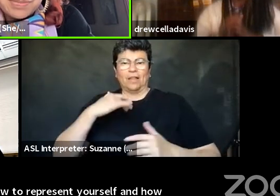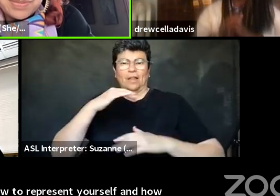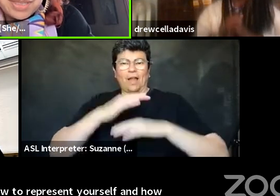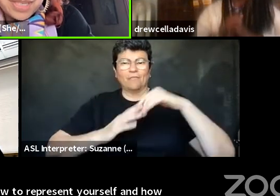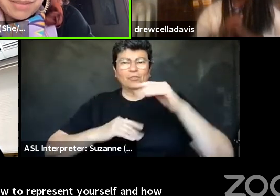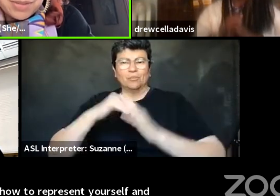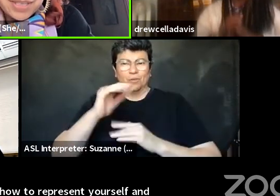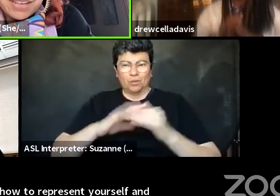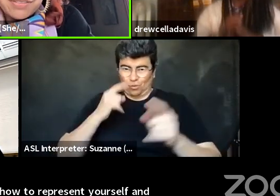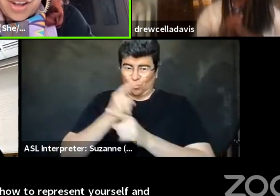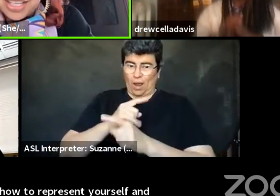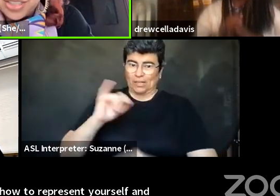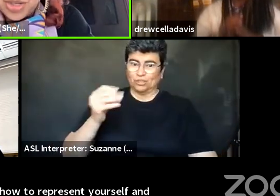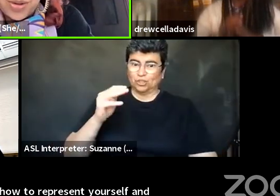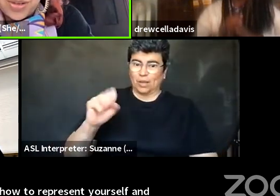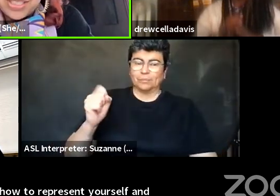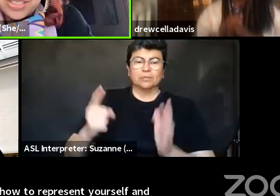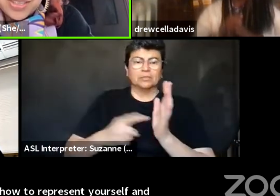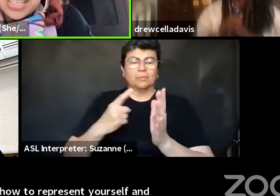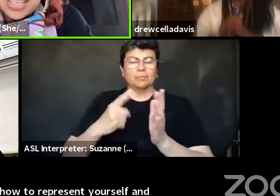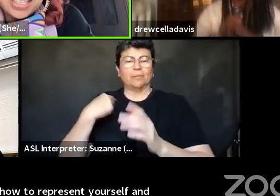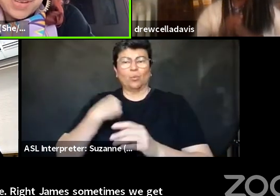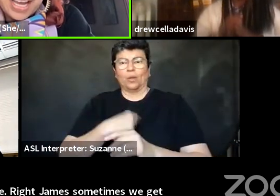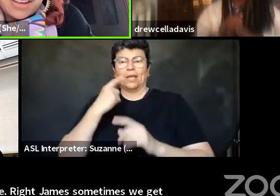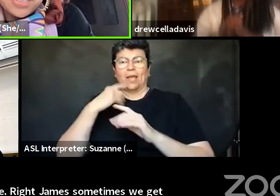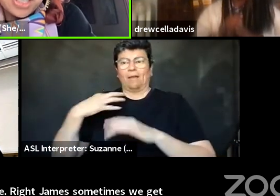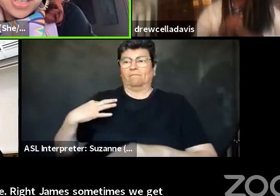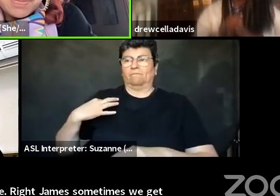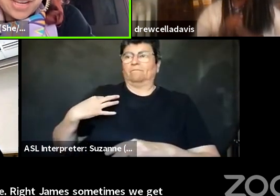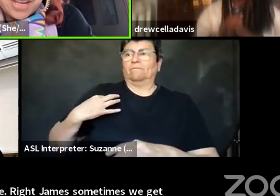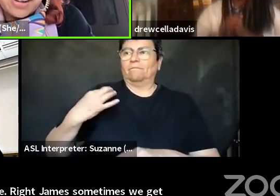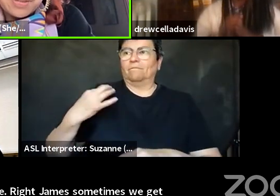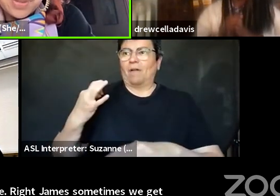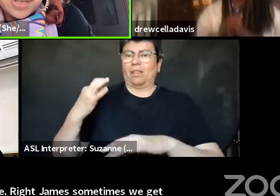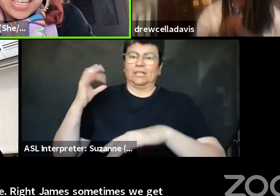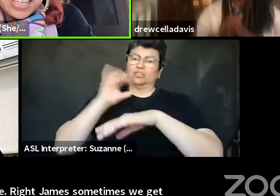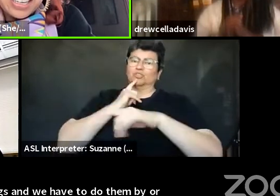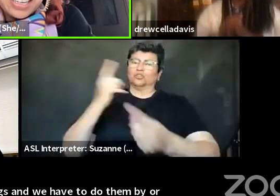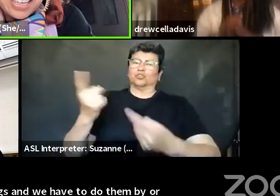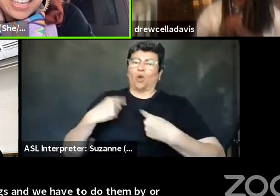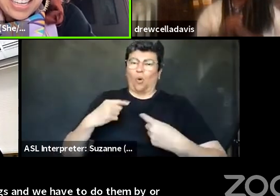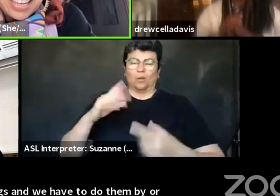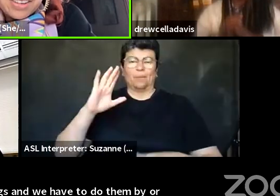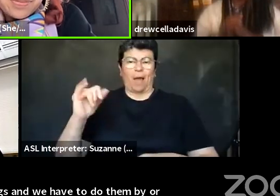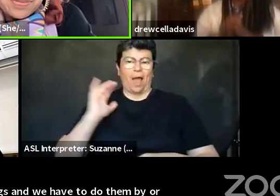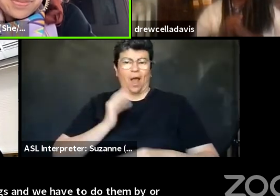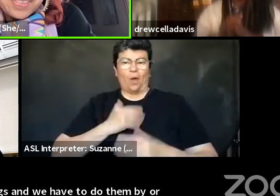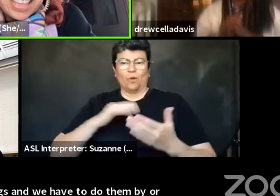right, James? Sometimes we get voluntold to do things and we have to do them by our community, and